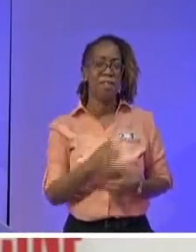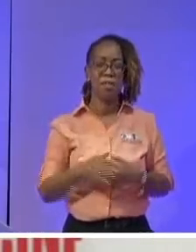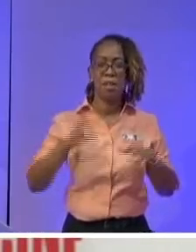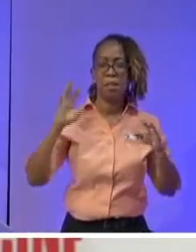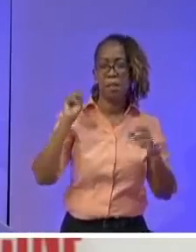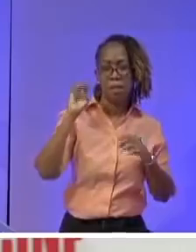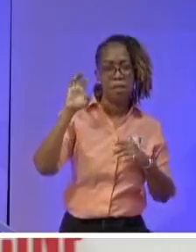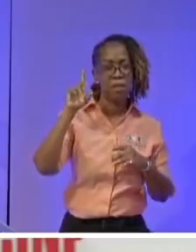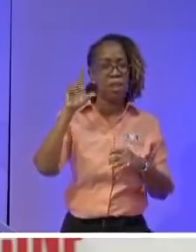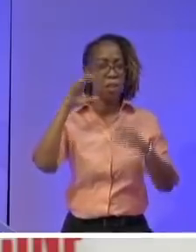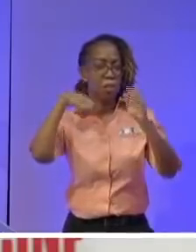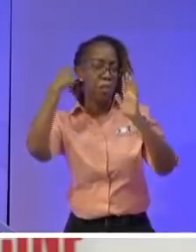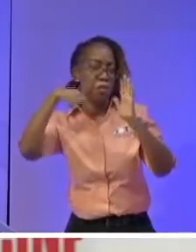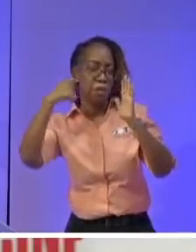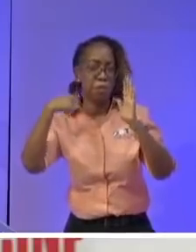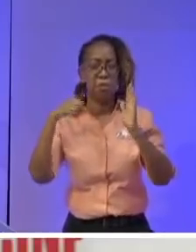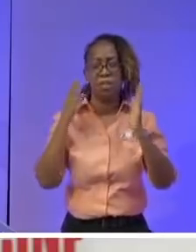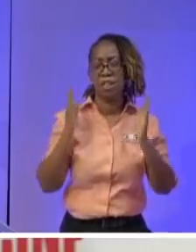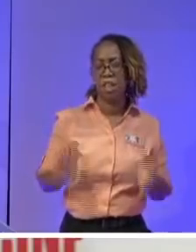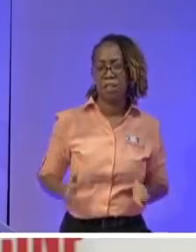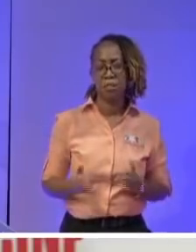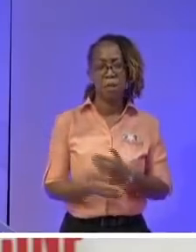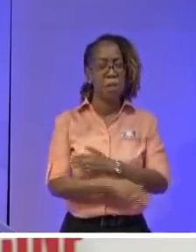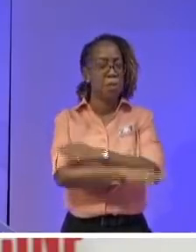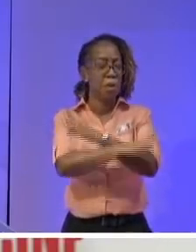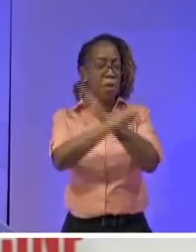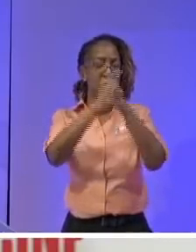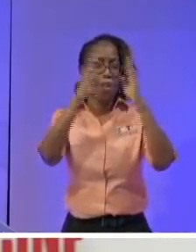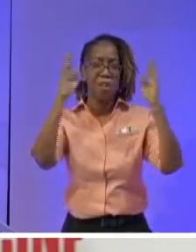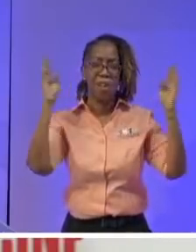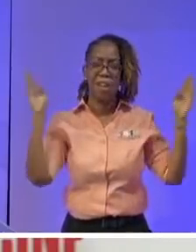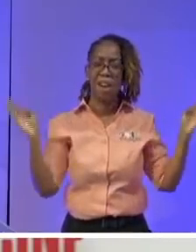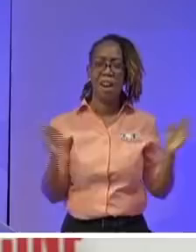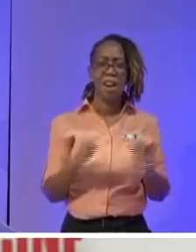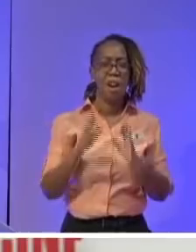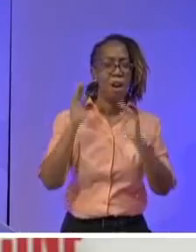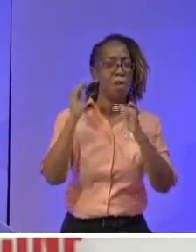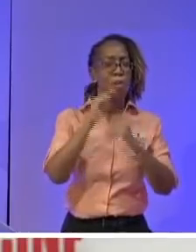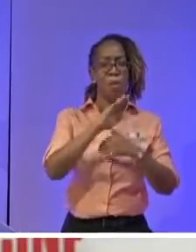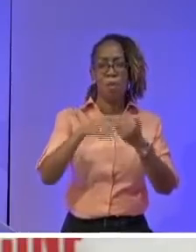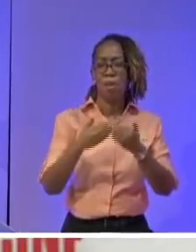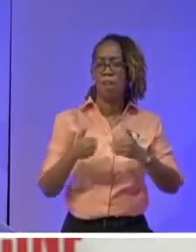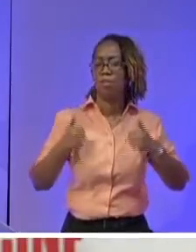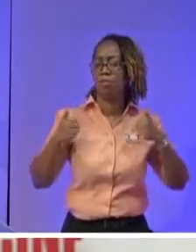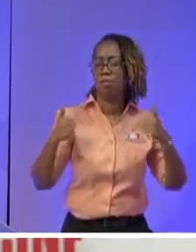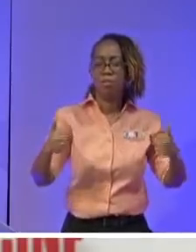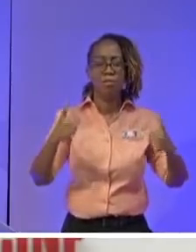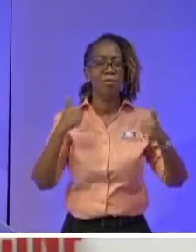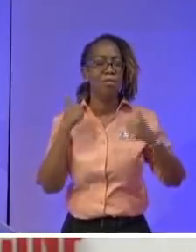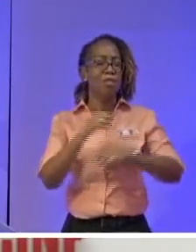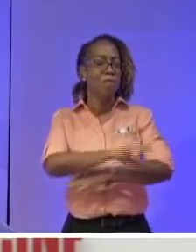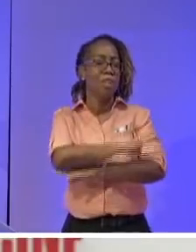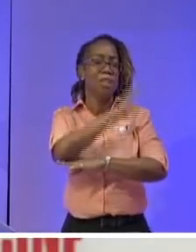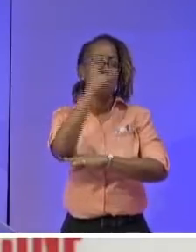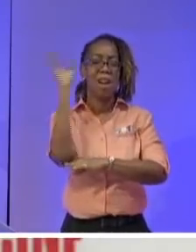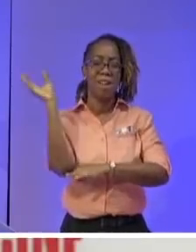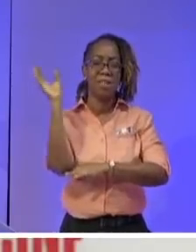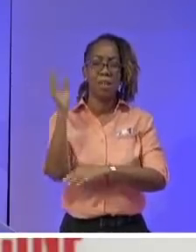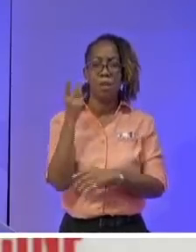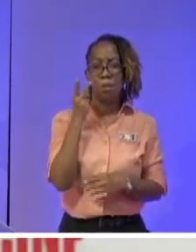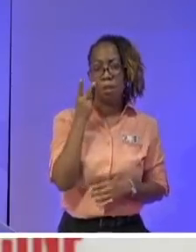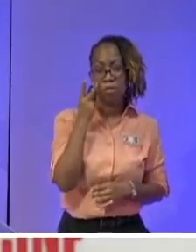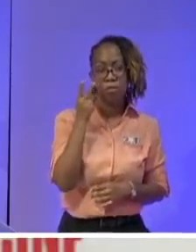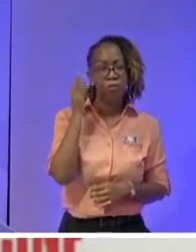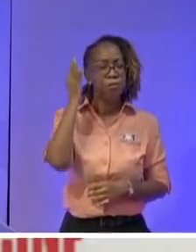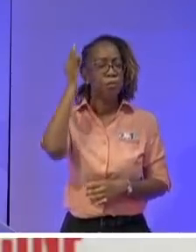all in Trinidad and Tobago viewing in. I hope everyone had a good Christmas. And as we look forward to ringing in the new